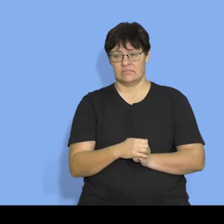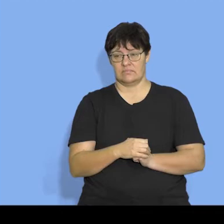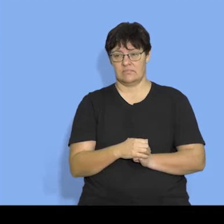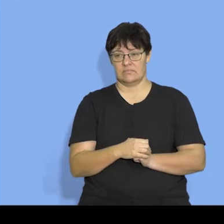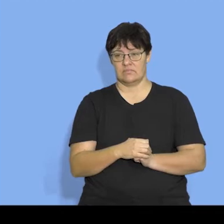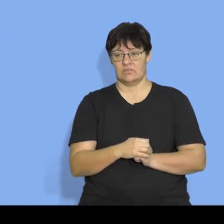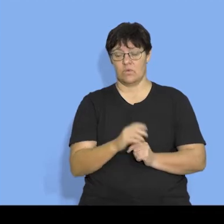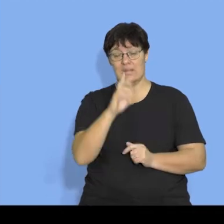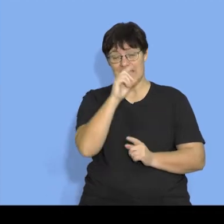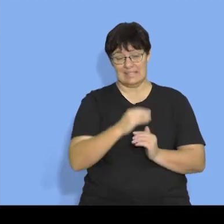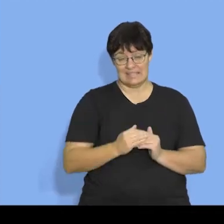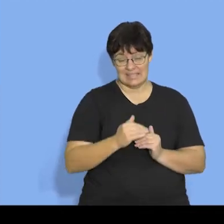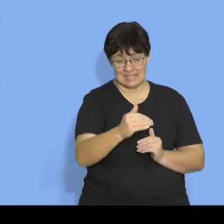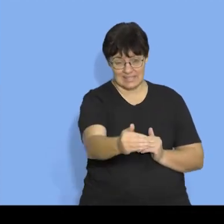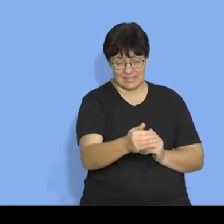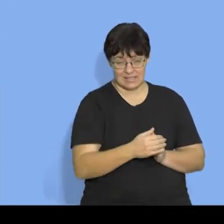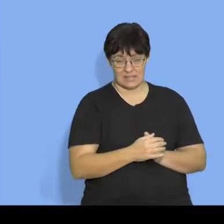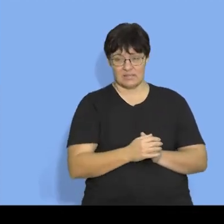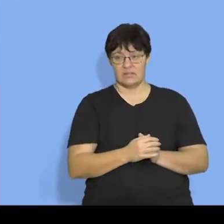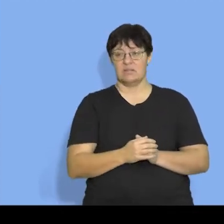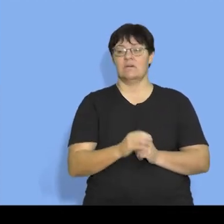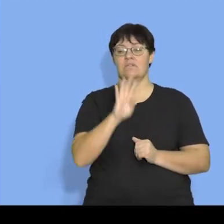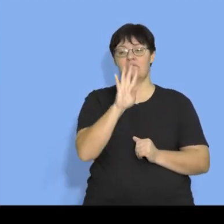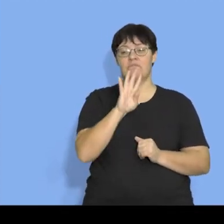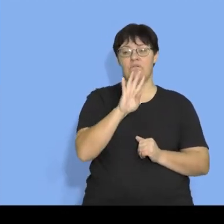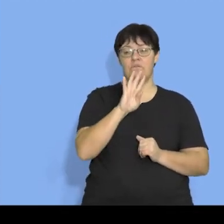her distance is